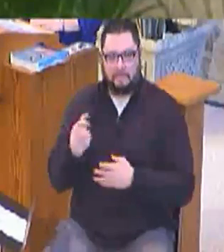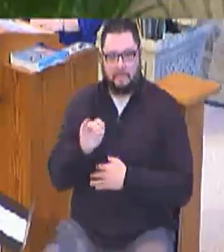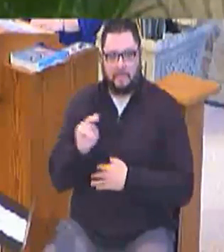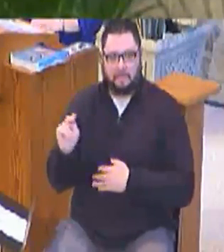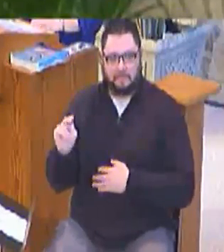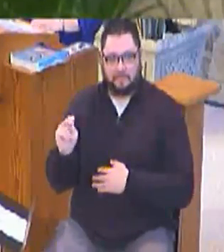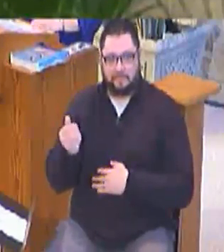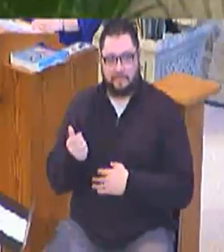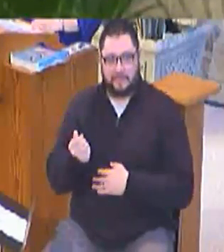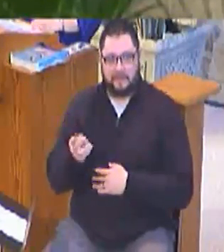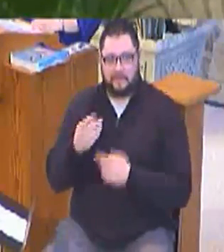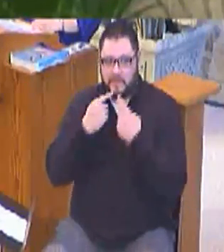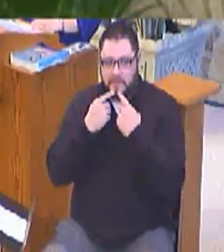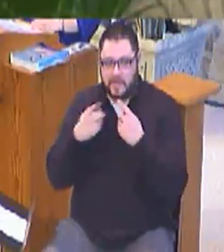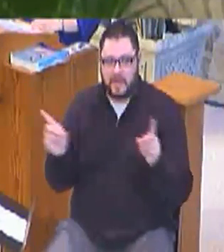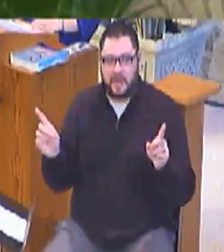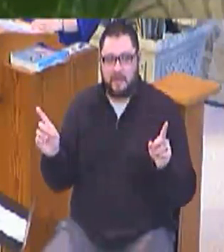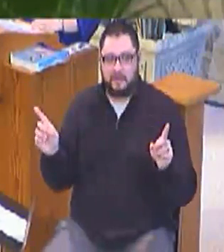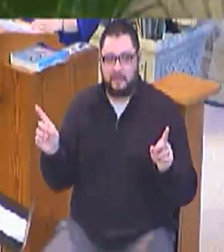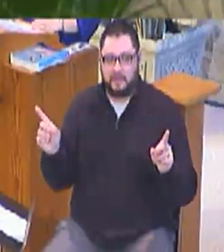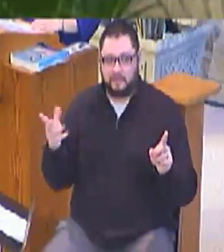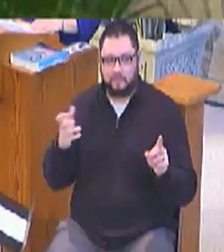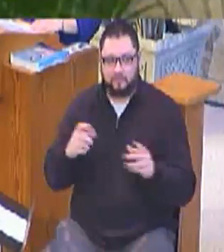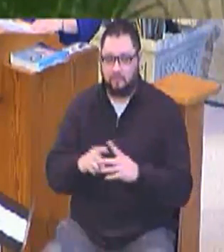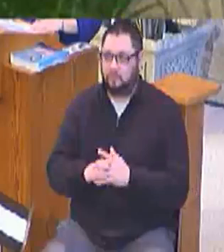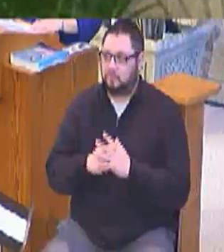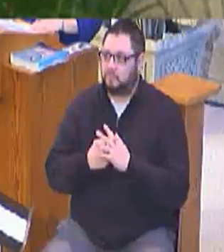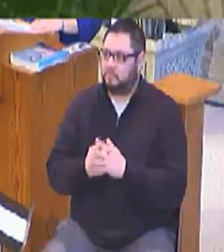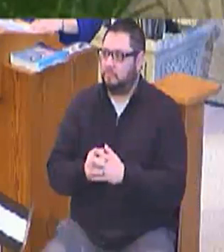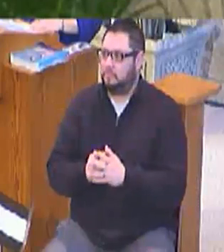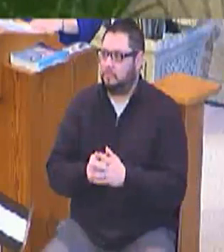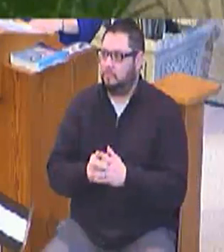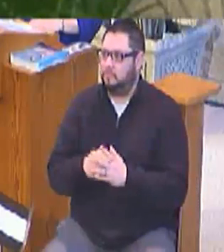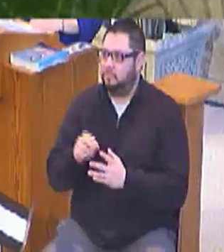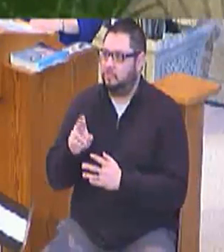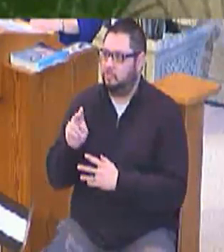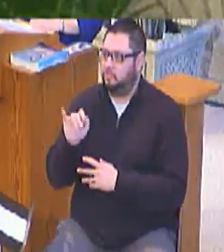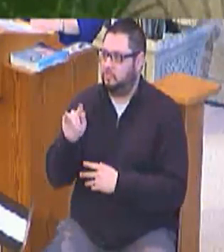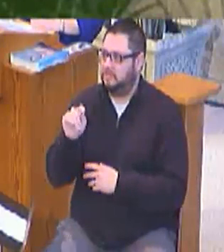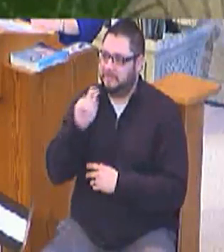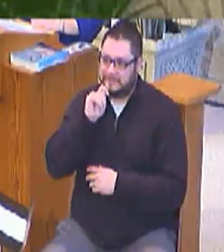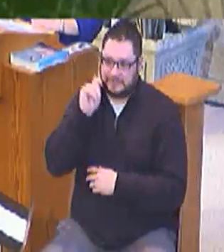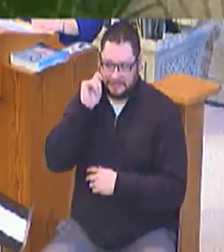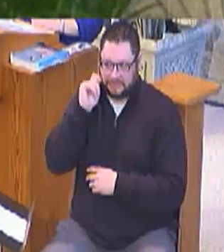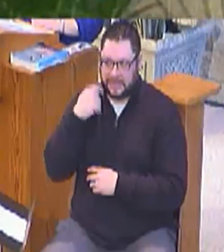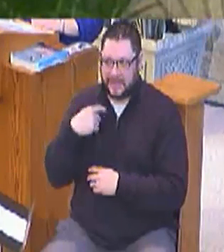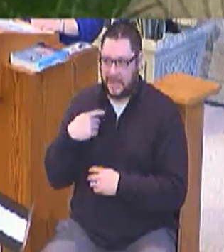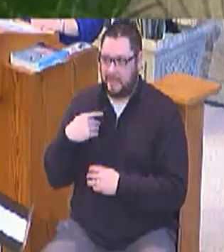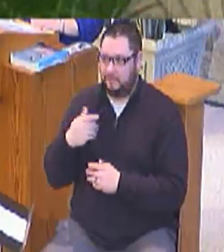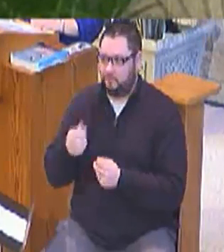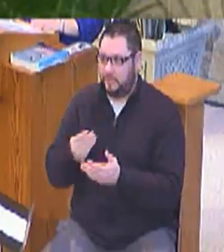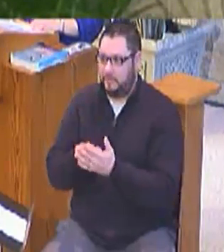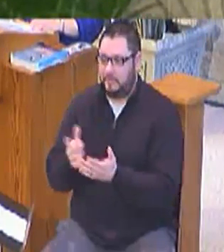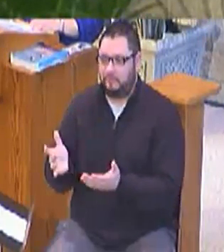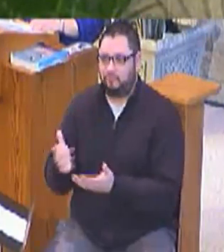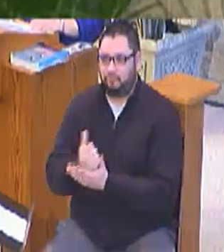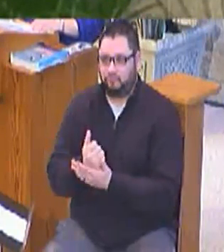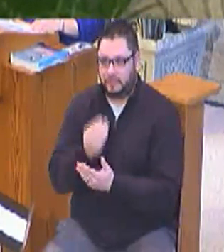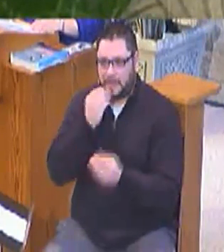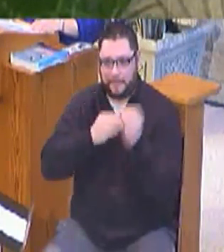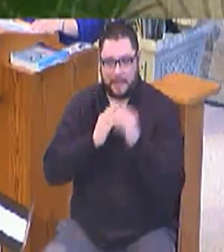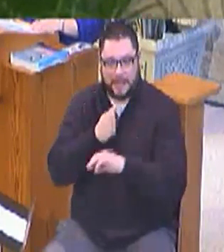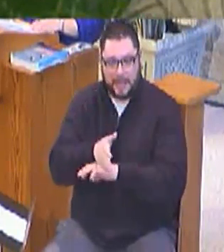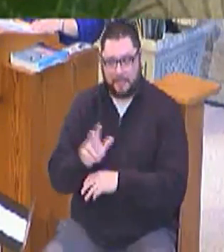We do have a few announcements that we would like to begin with. The Unitines are hosting a fundraising community meal today after the